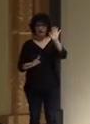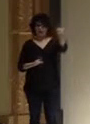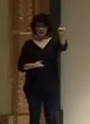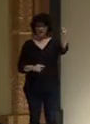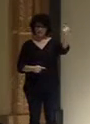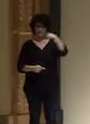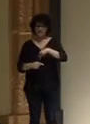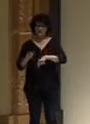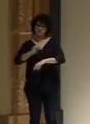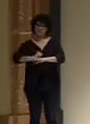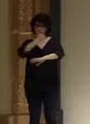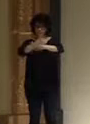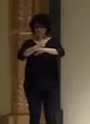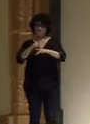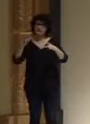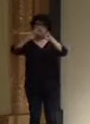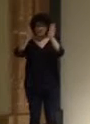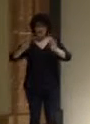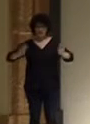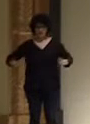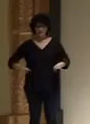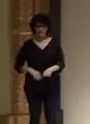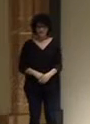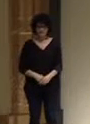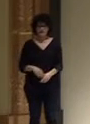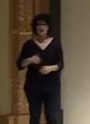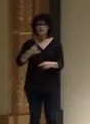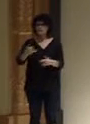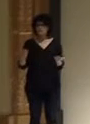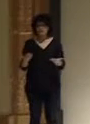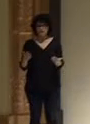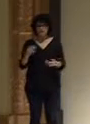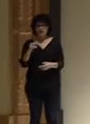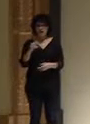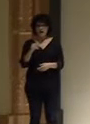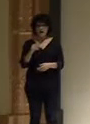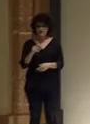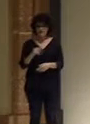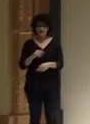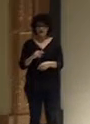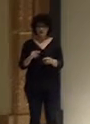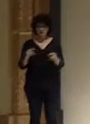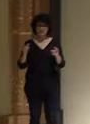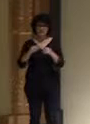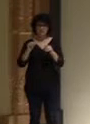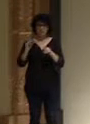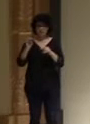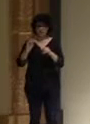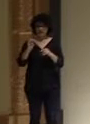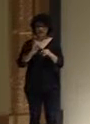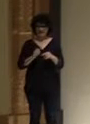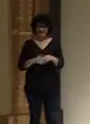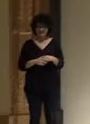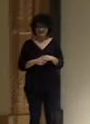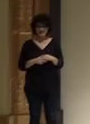The second part will be a keynote by Álvaro Domingues, Portuguese writer and geographer with a specific interest in the geography of social